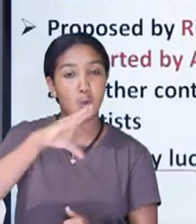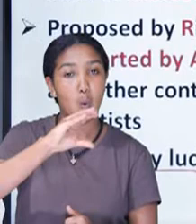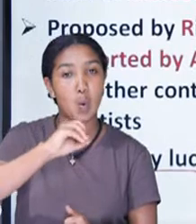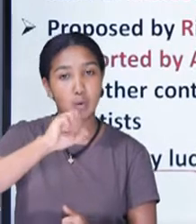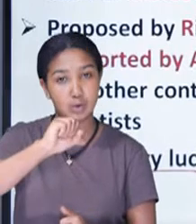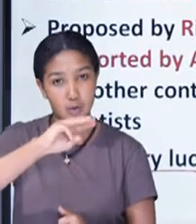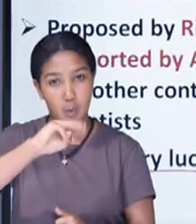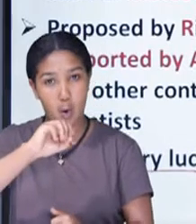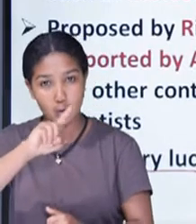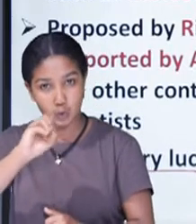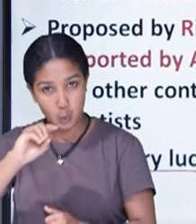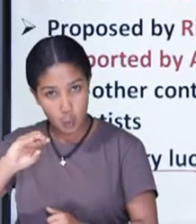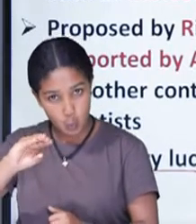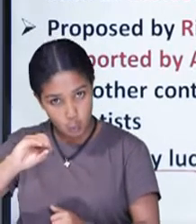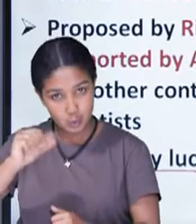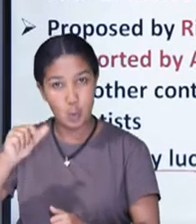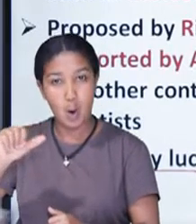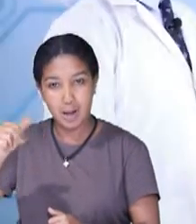theory.